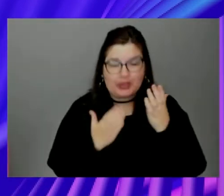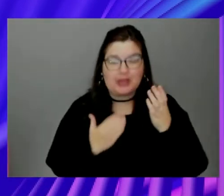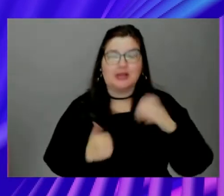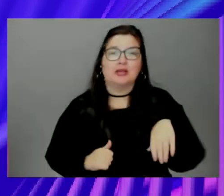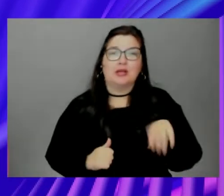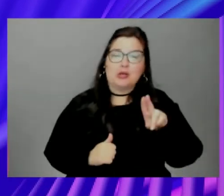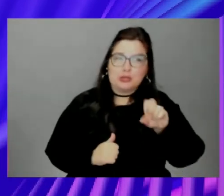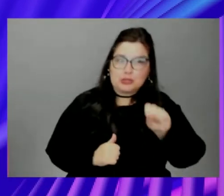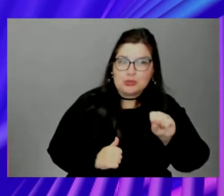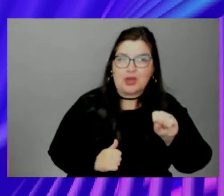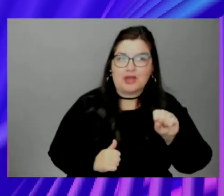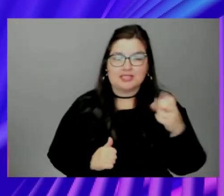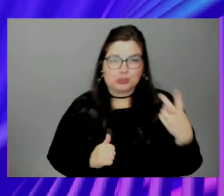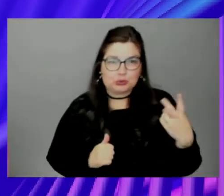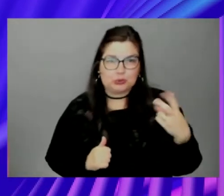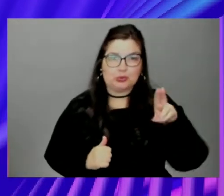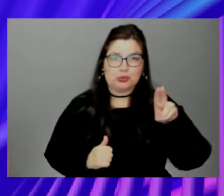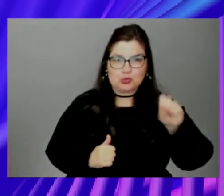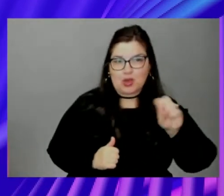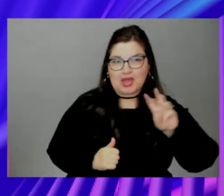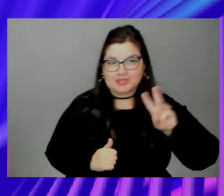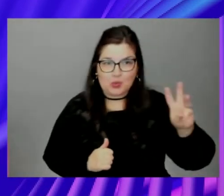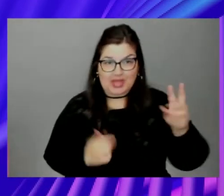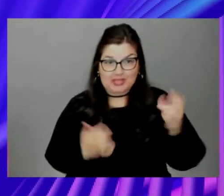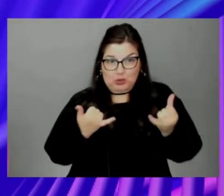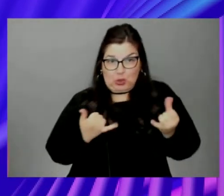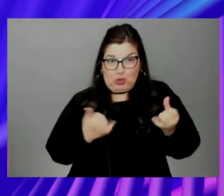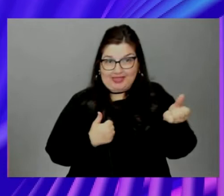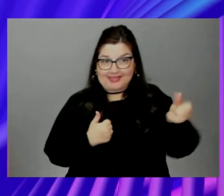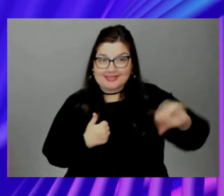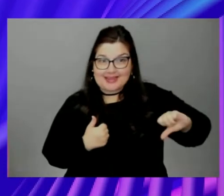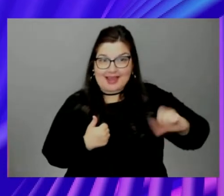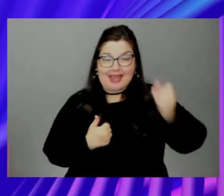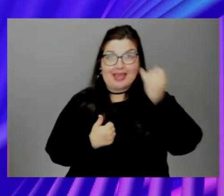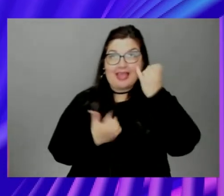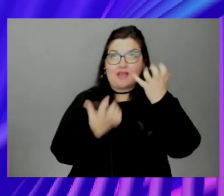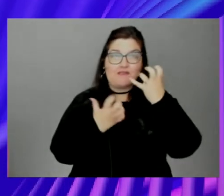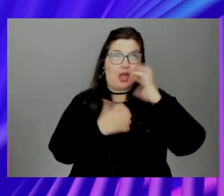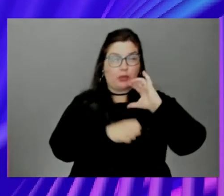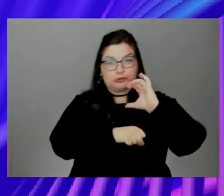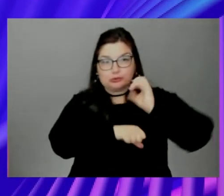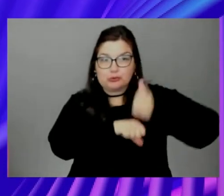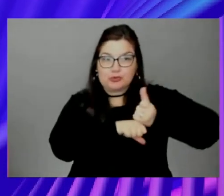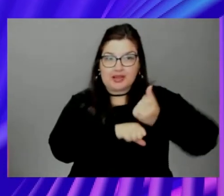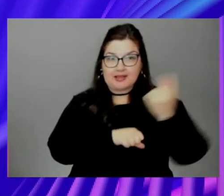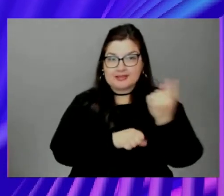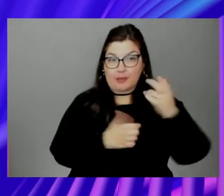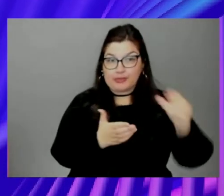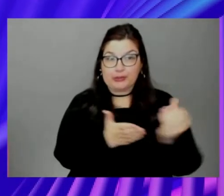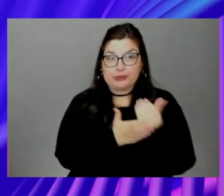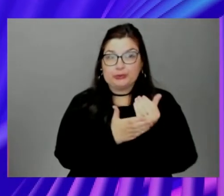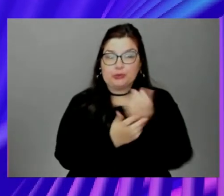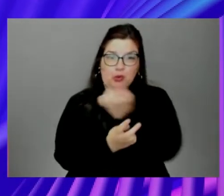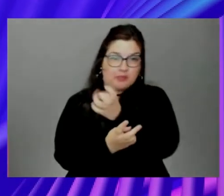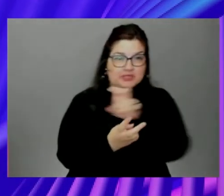West are currently denied. So if I want to create something new, so I'm going to switch over, as a user here. It's